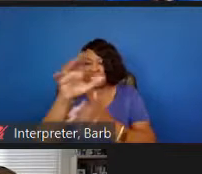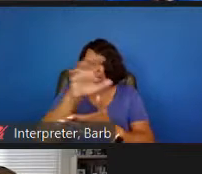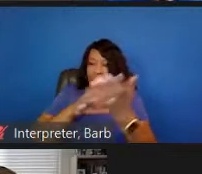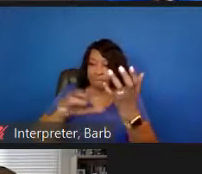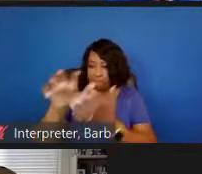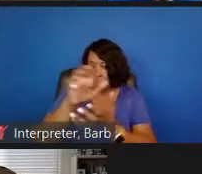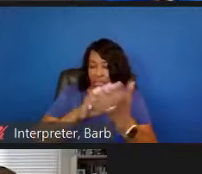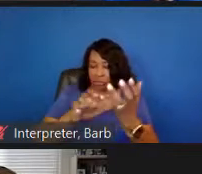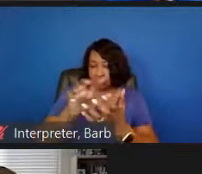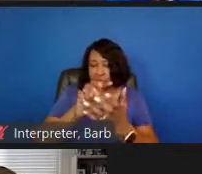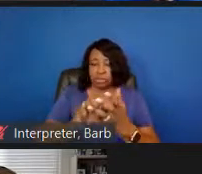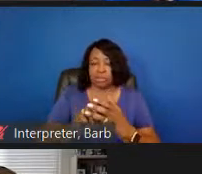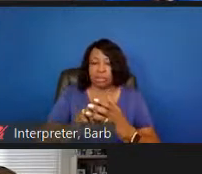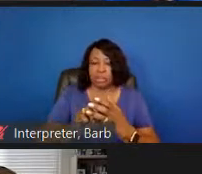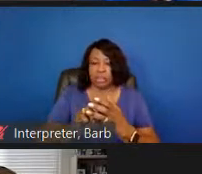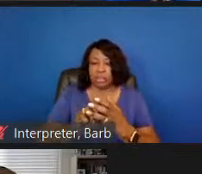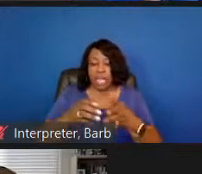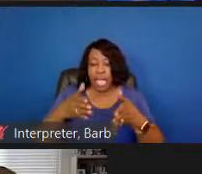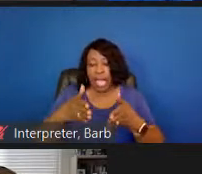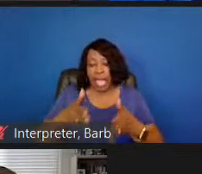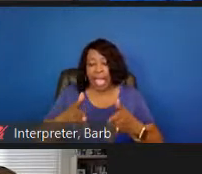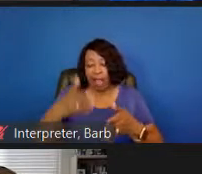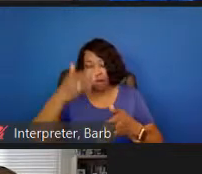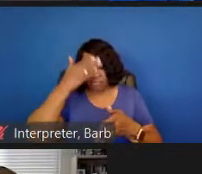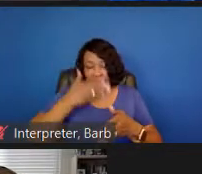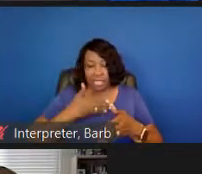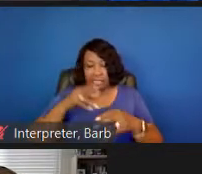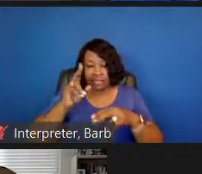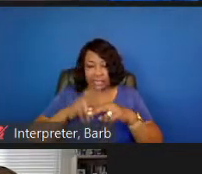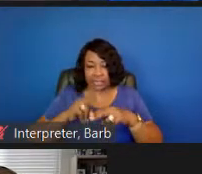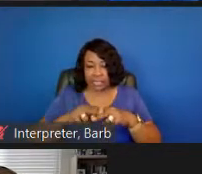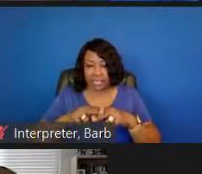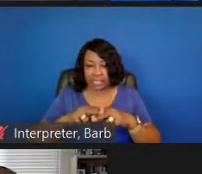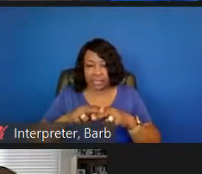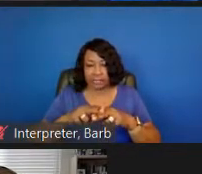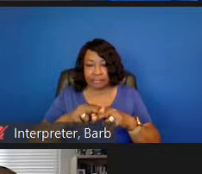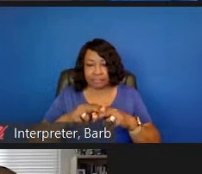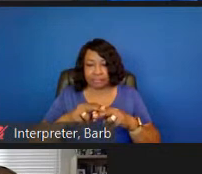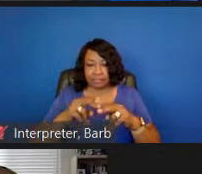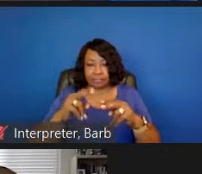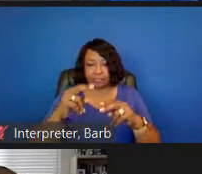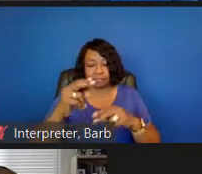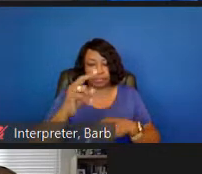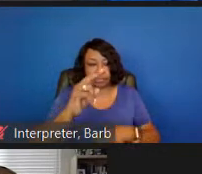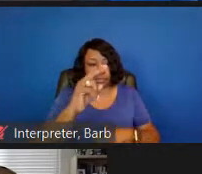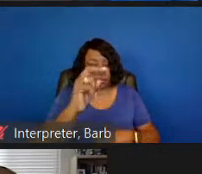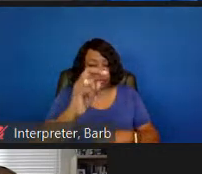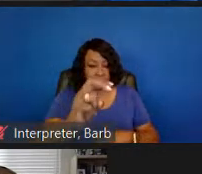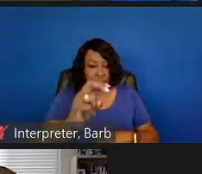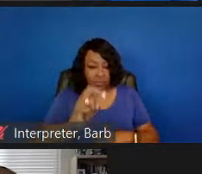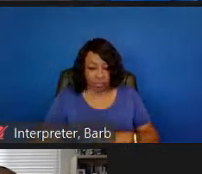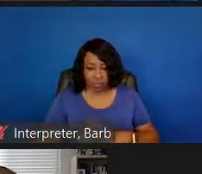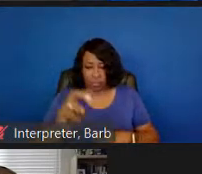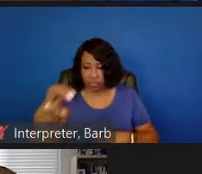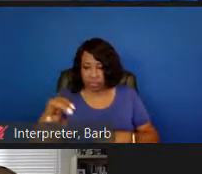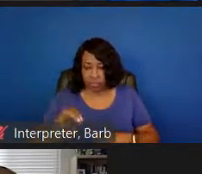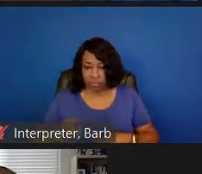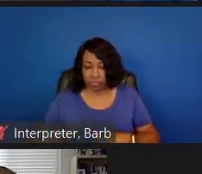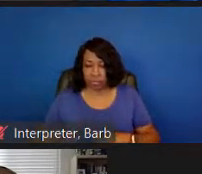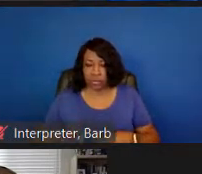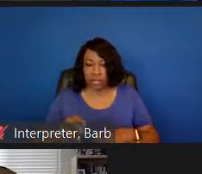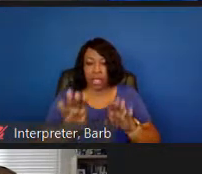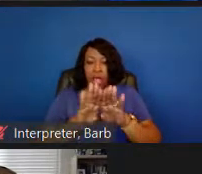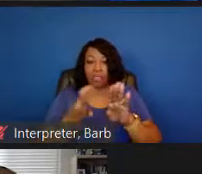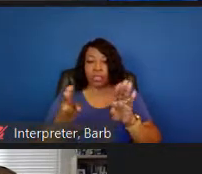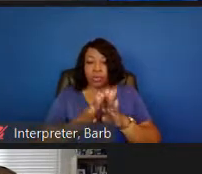of aisle facing seats and forward facing seats. So we have right at the door pockets, there's one side